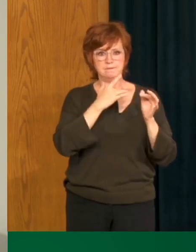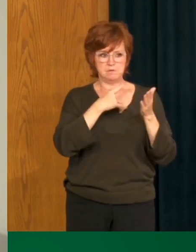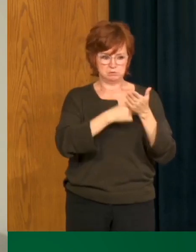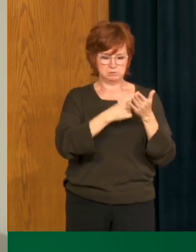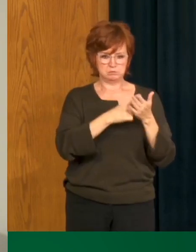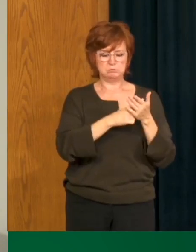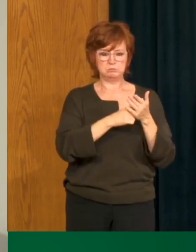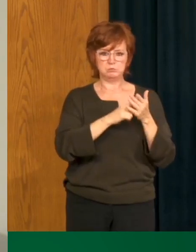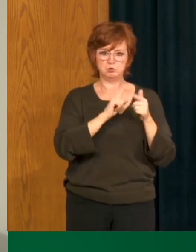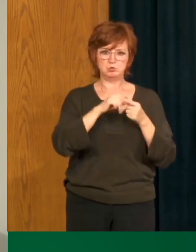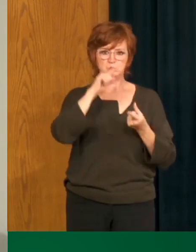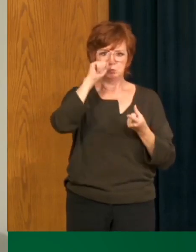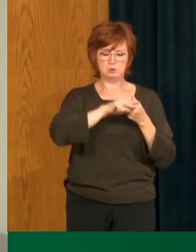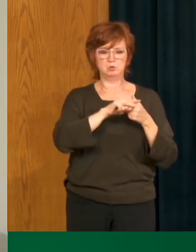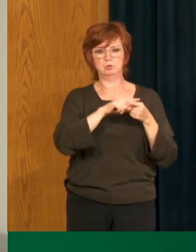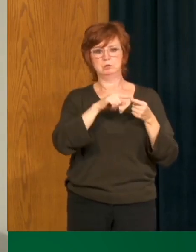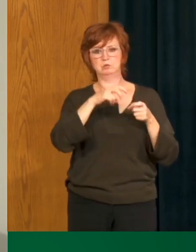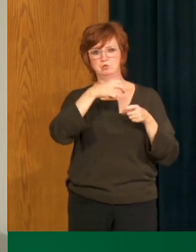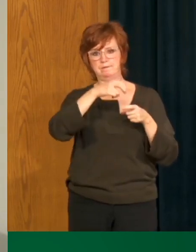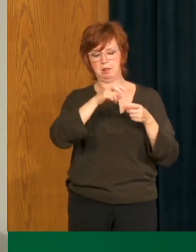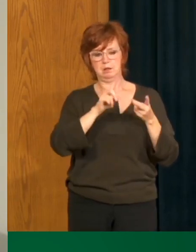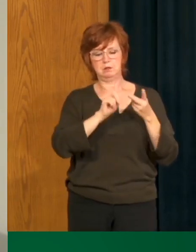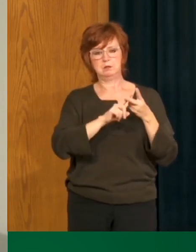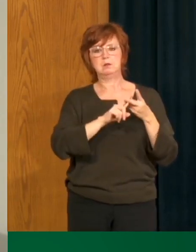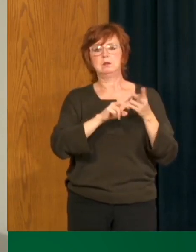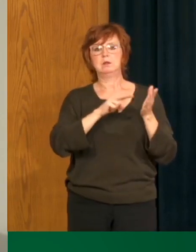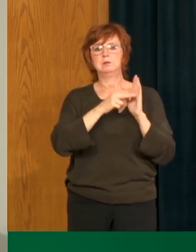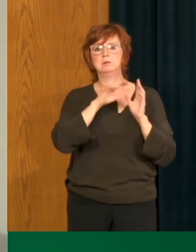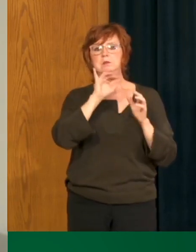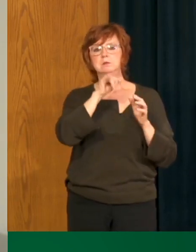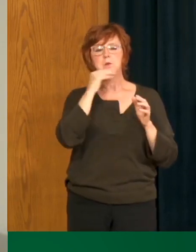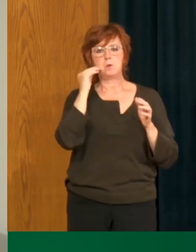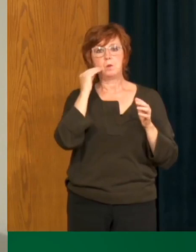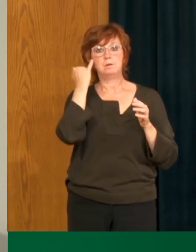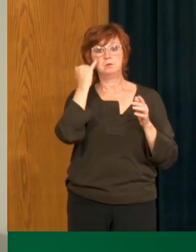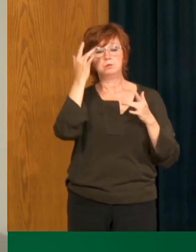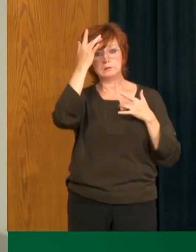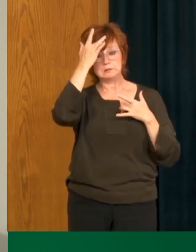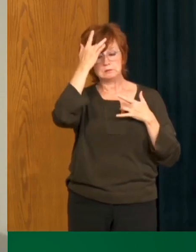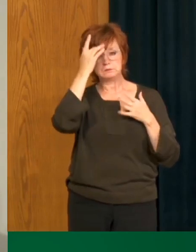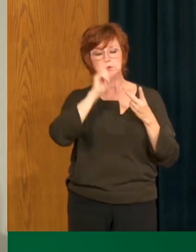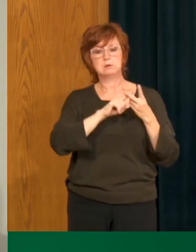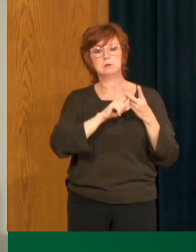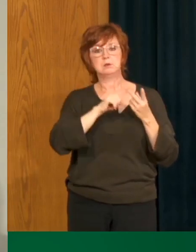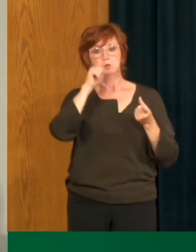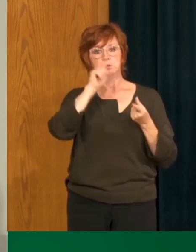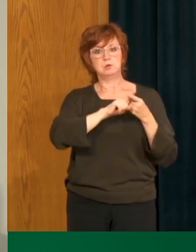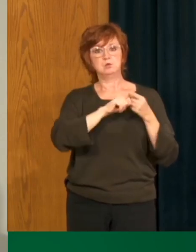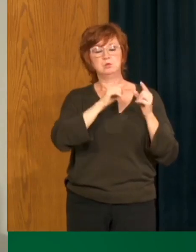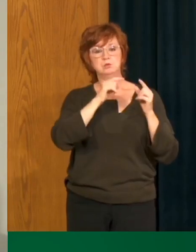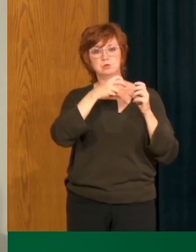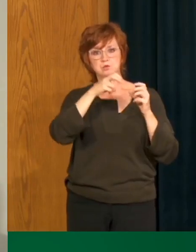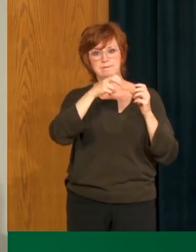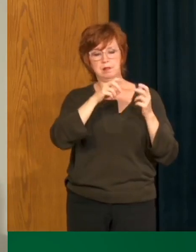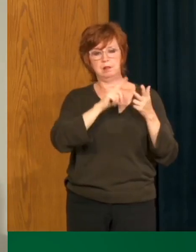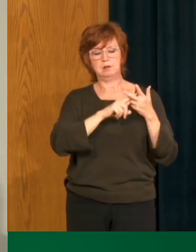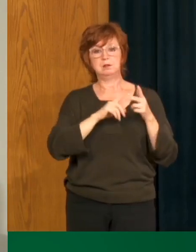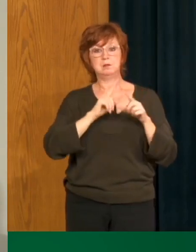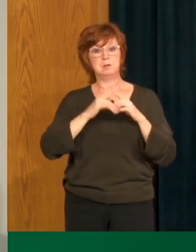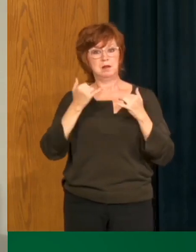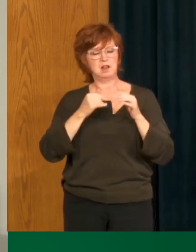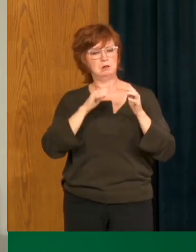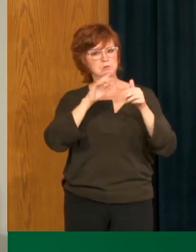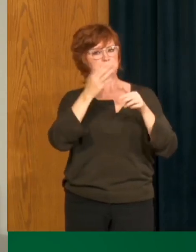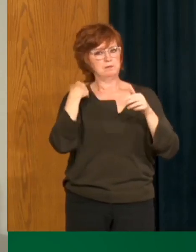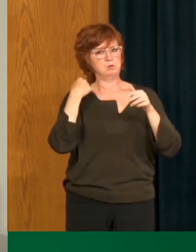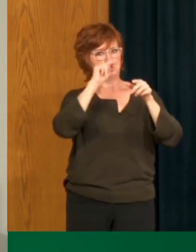sick, testing, contact tracing, minimizing interaction between households. Right now in the Southwest, we have a very different